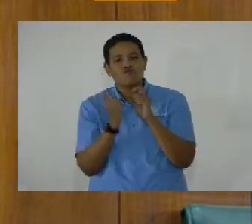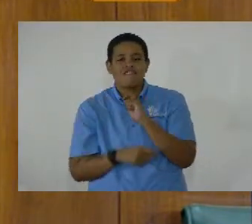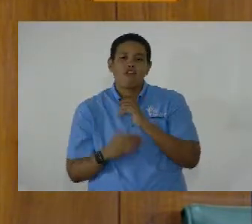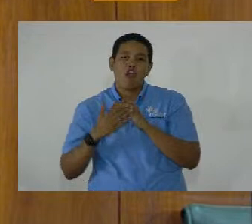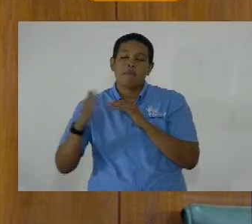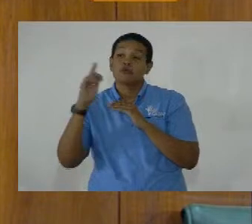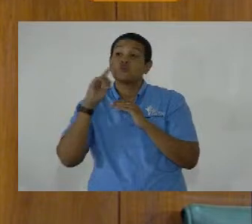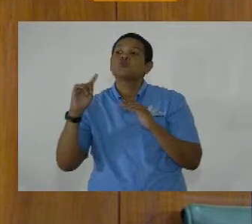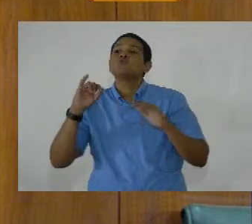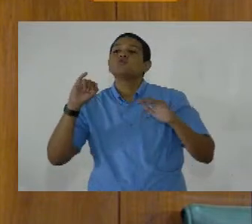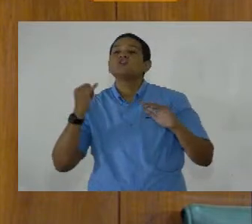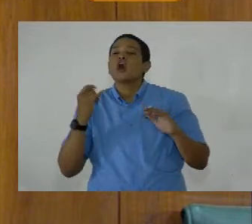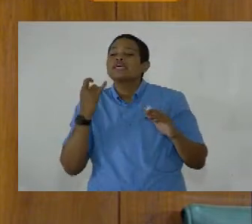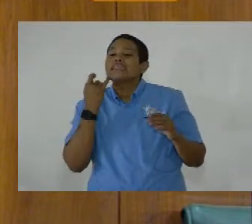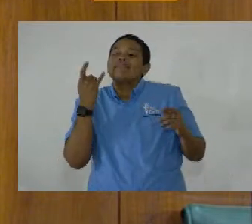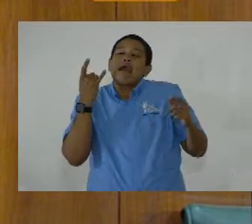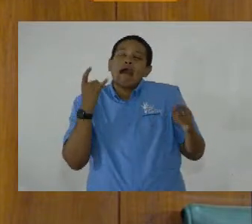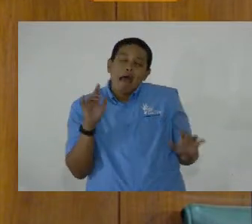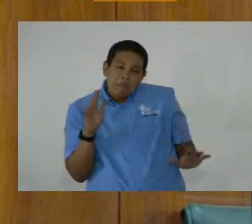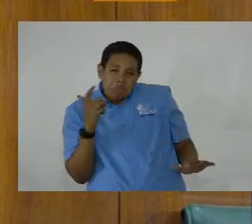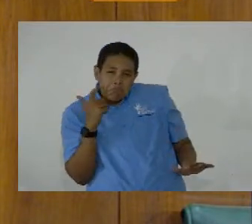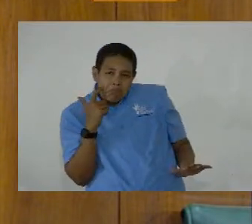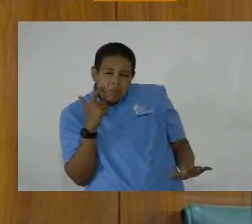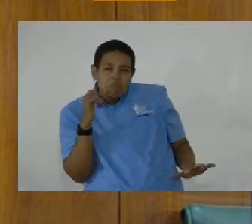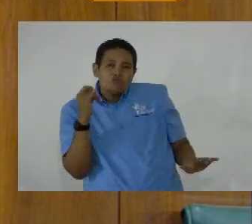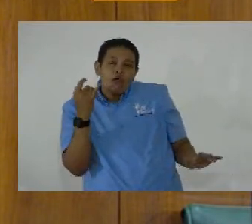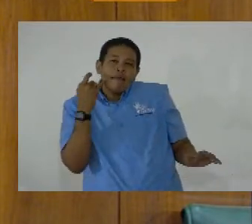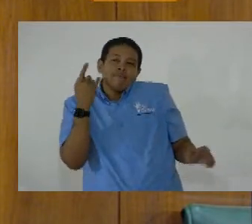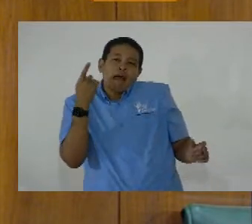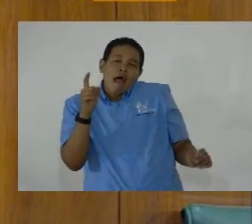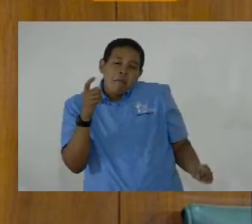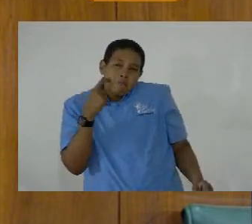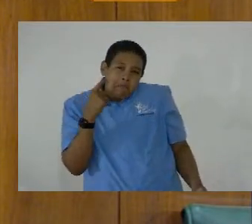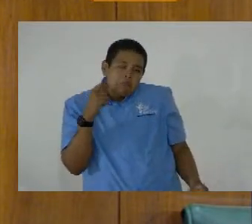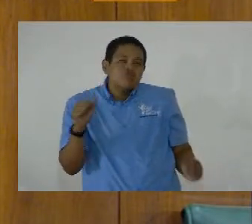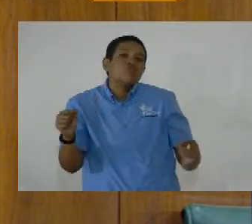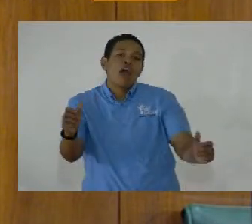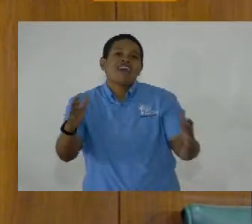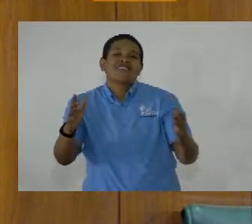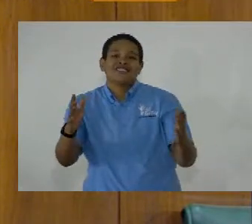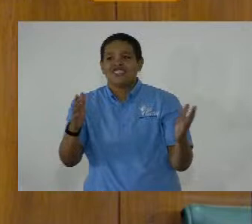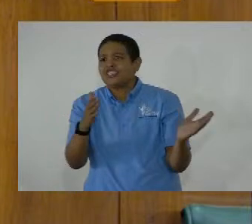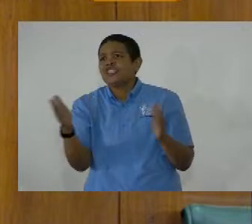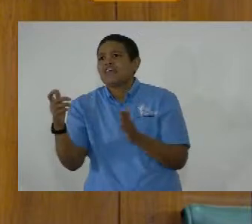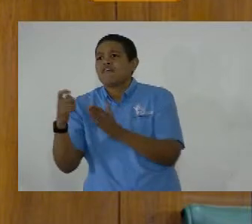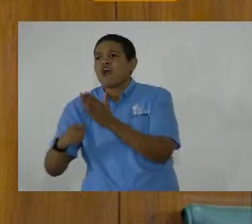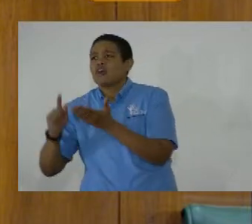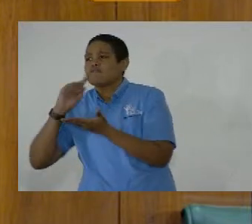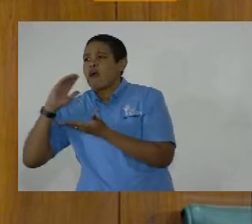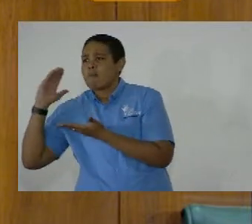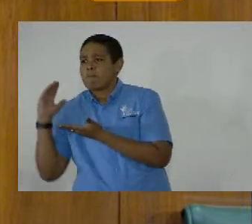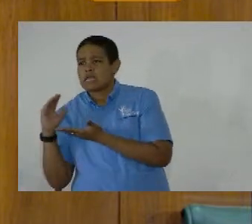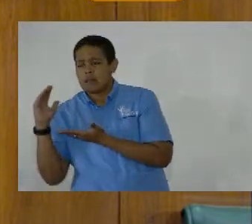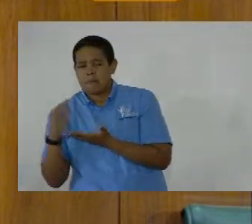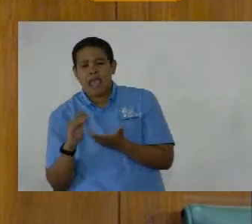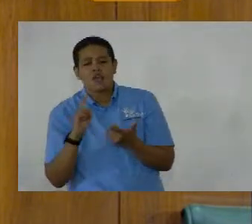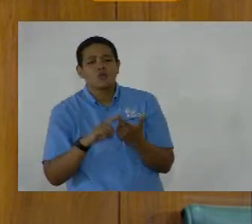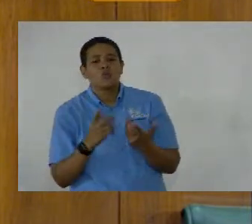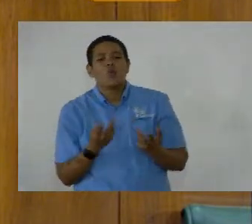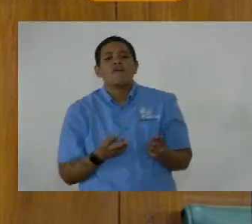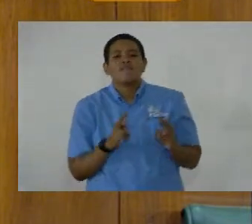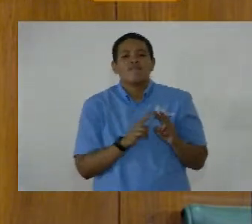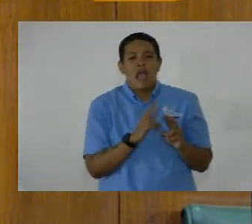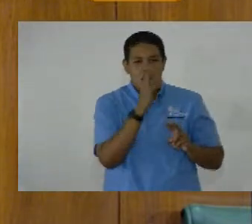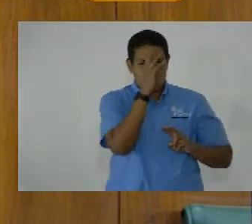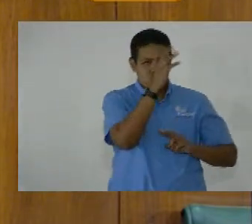to a just-in-case strategy that shifts focus from cost minimization to value